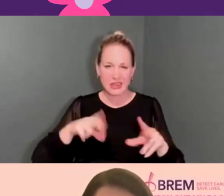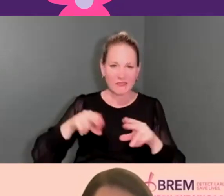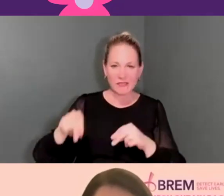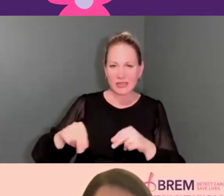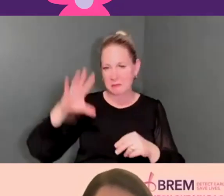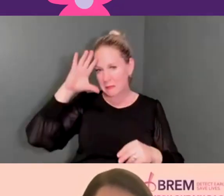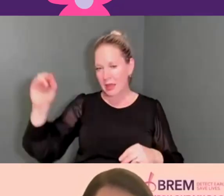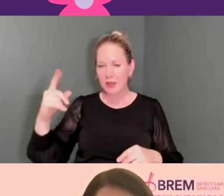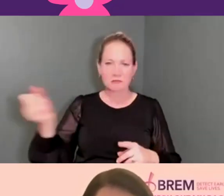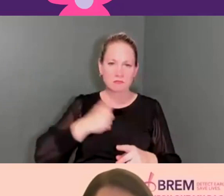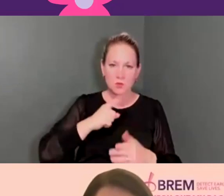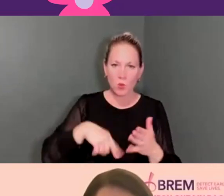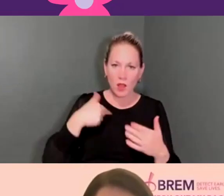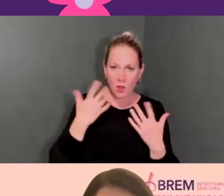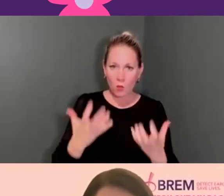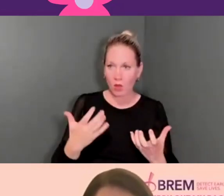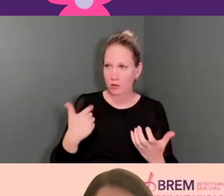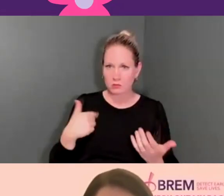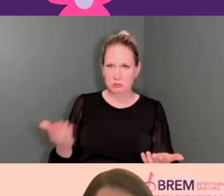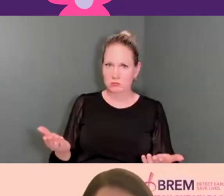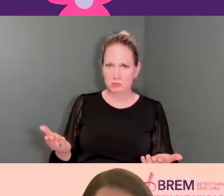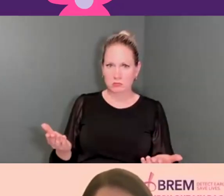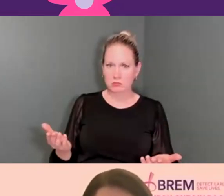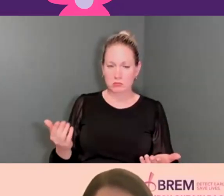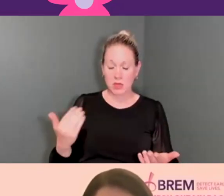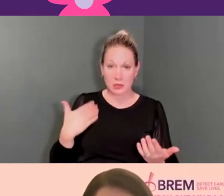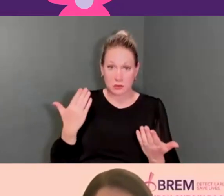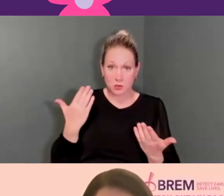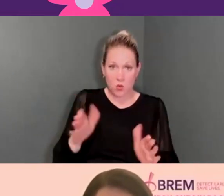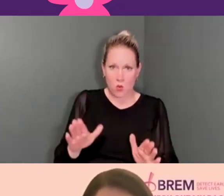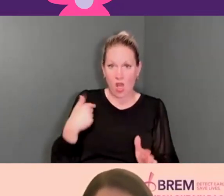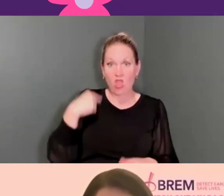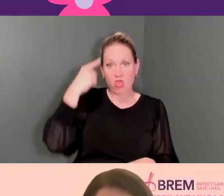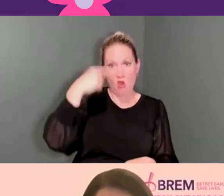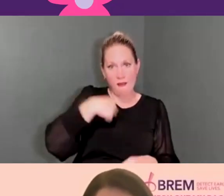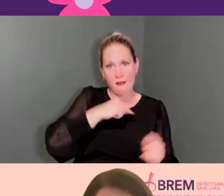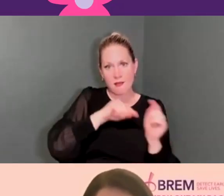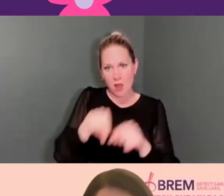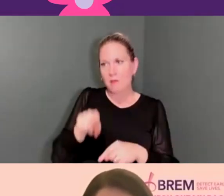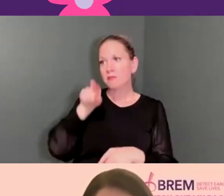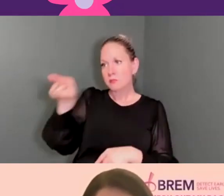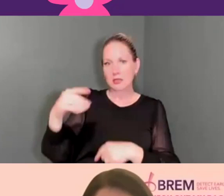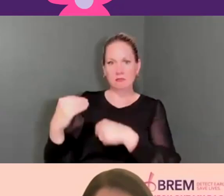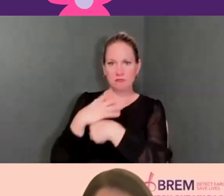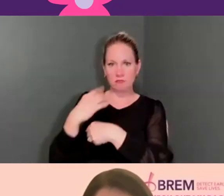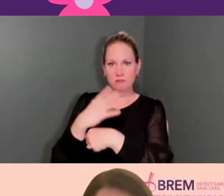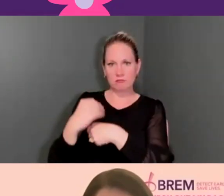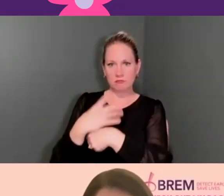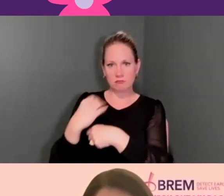asked me what I wanted. I had absolutely no idea, because that's what I thought I was there for him to, give me those